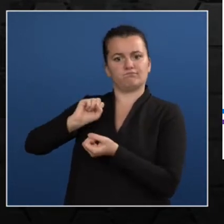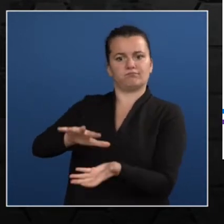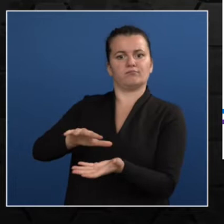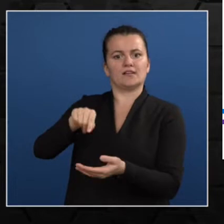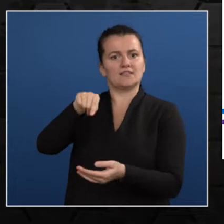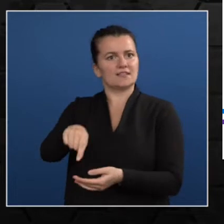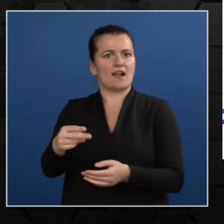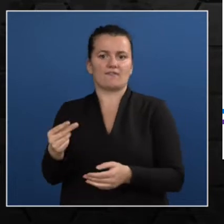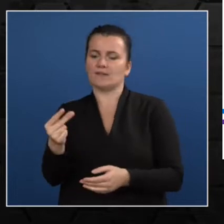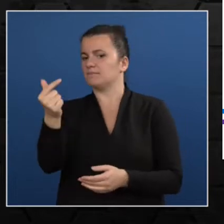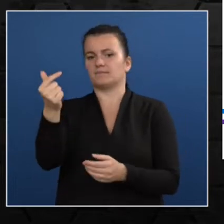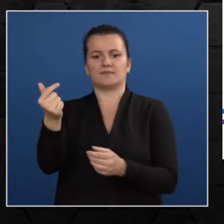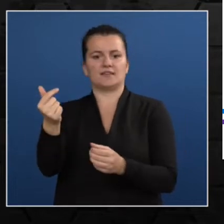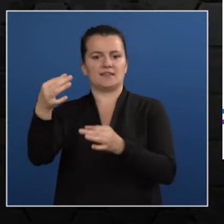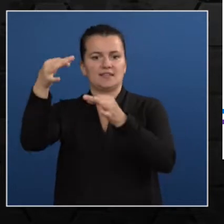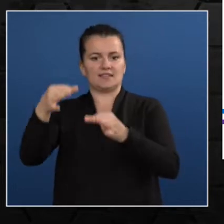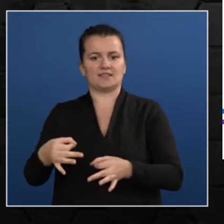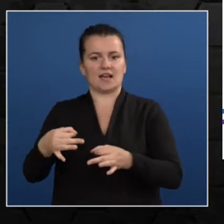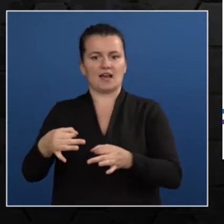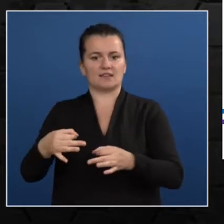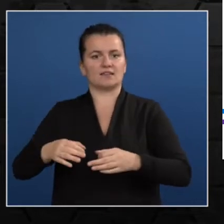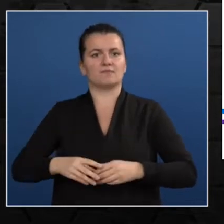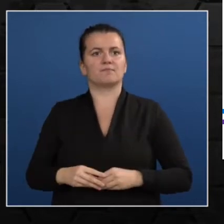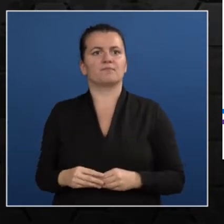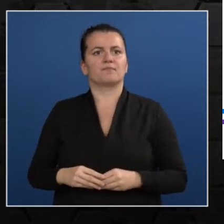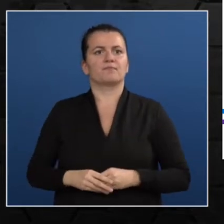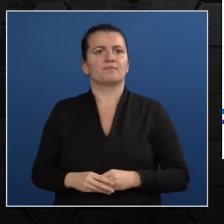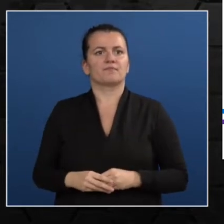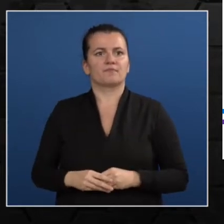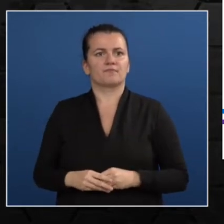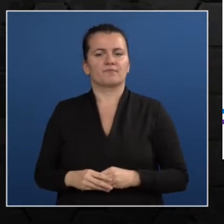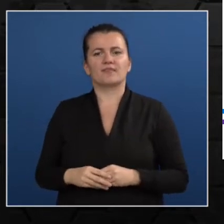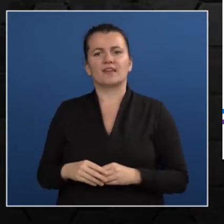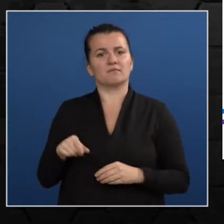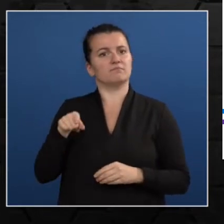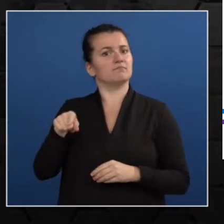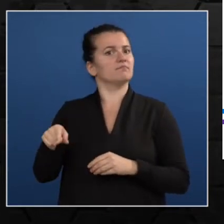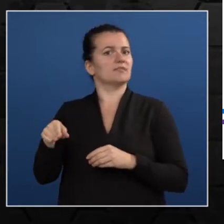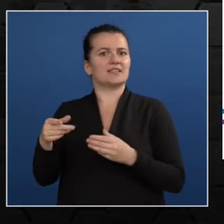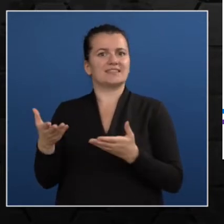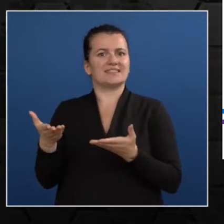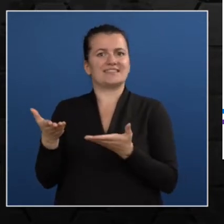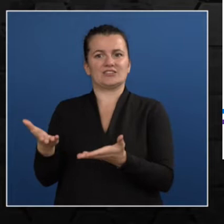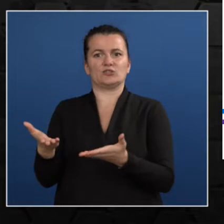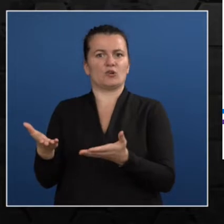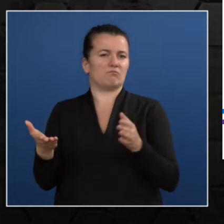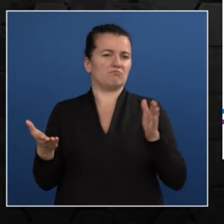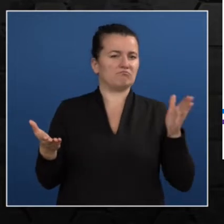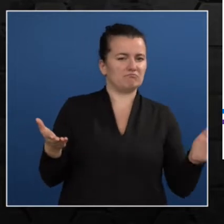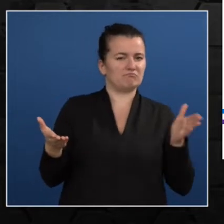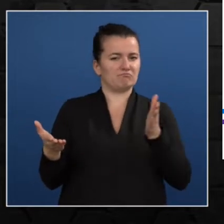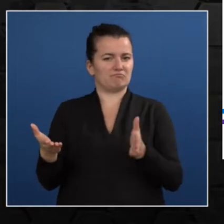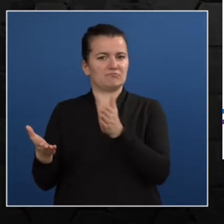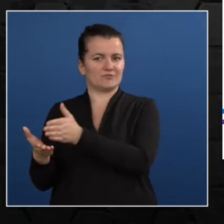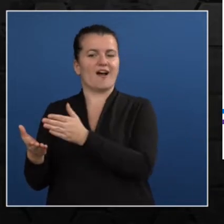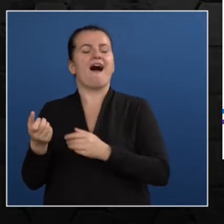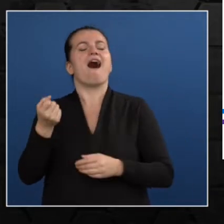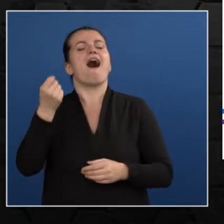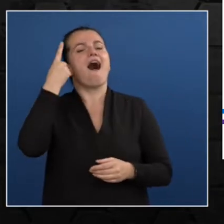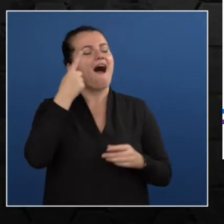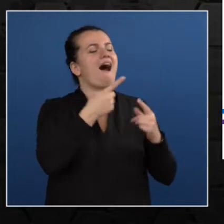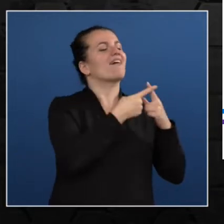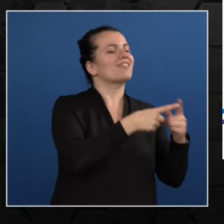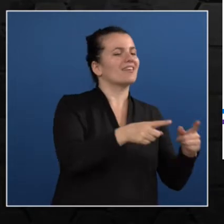principle of reward and punishment model. So these are just like the basic info that you need in order to get started in